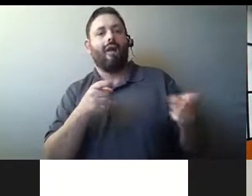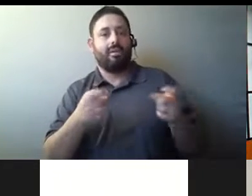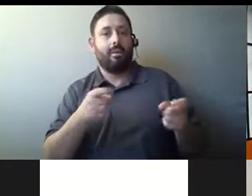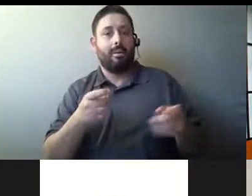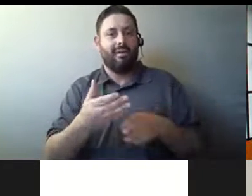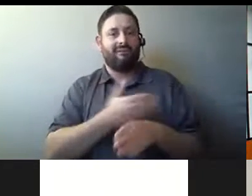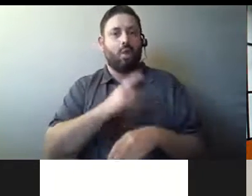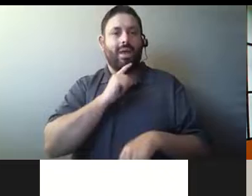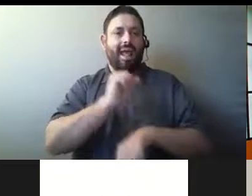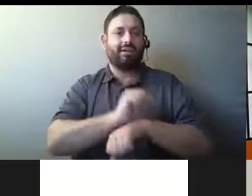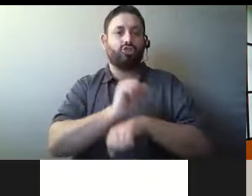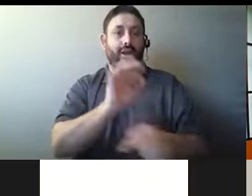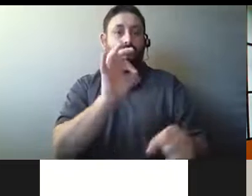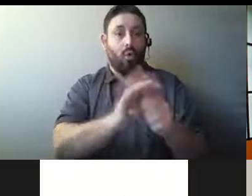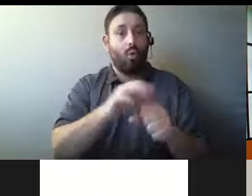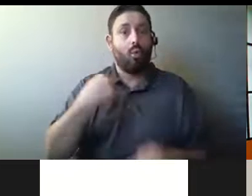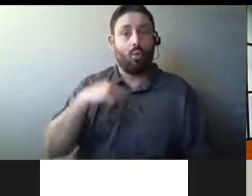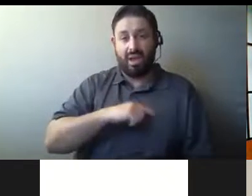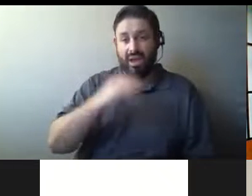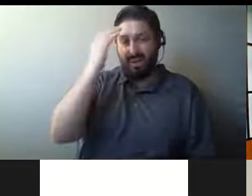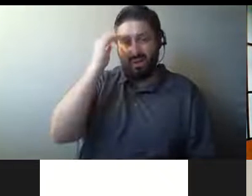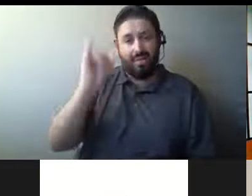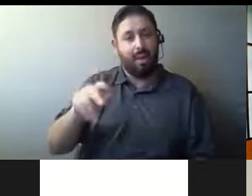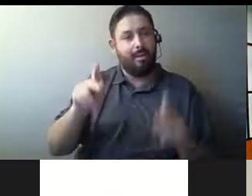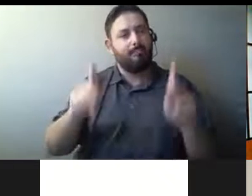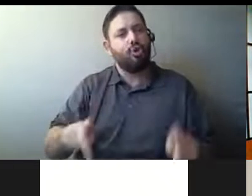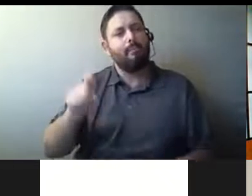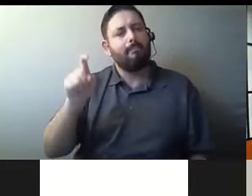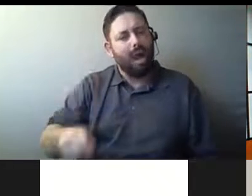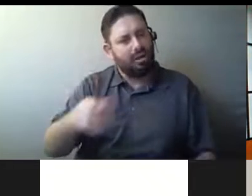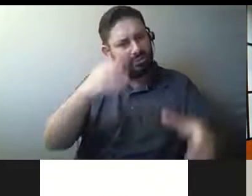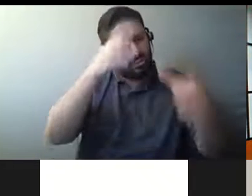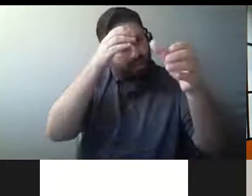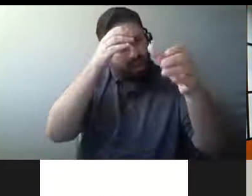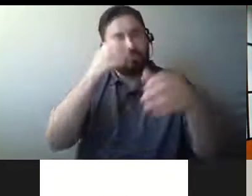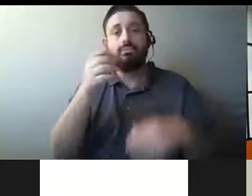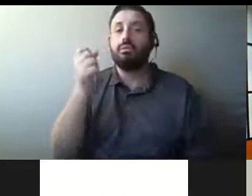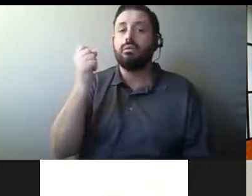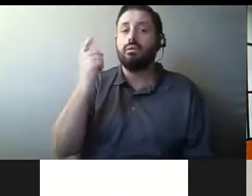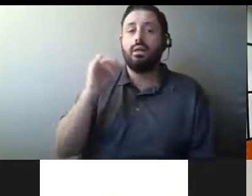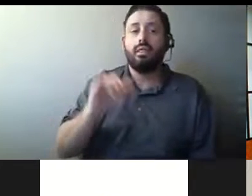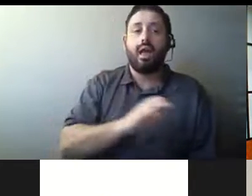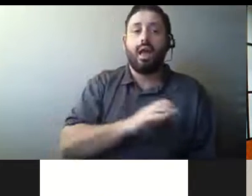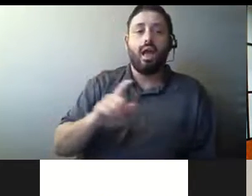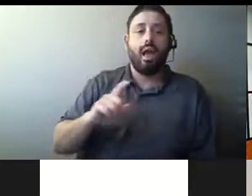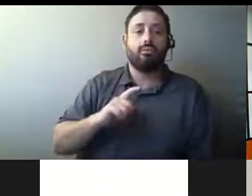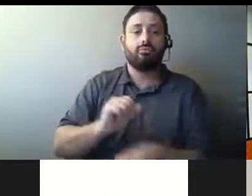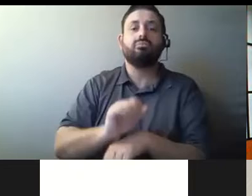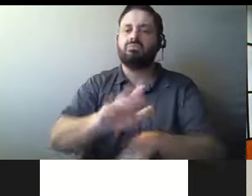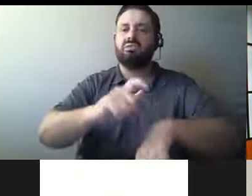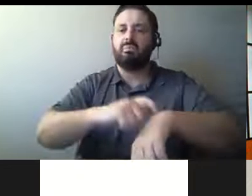actually vote for them, but we know that the person has to possess that knowledge. Although the council position is